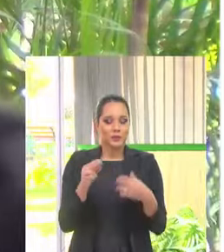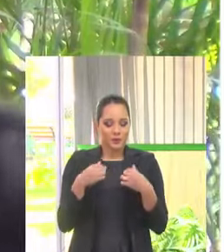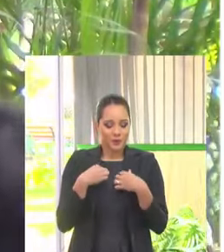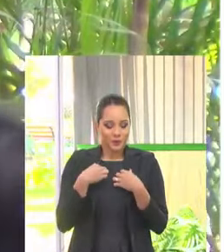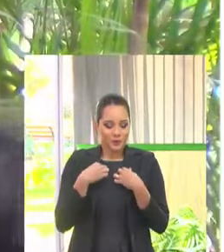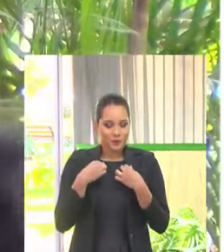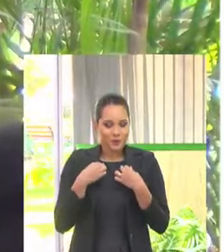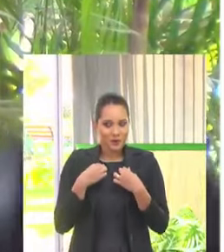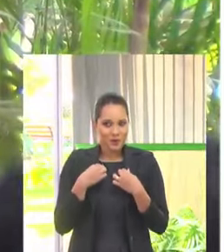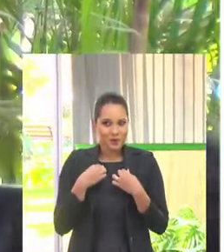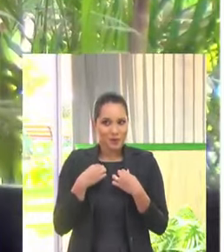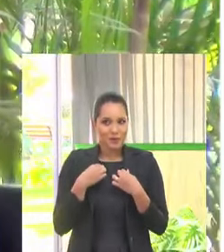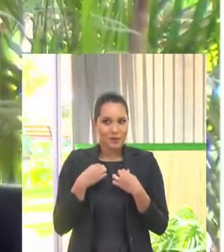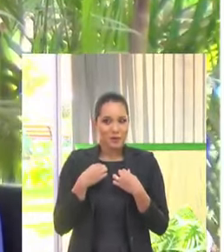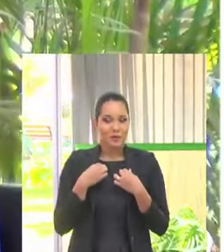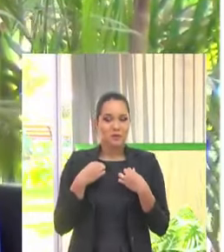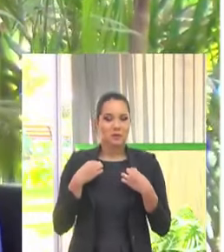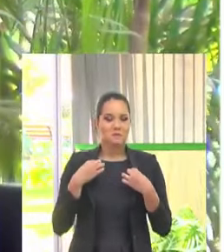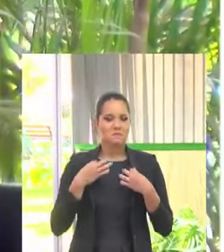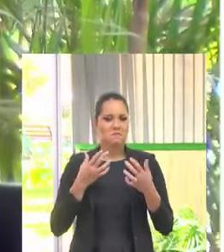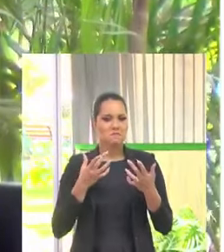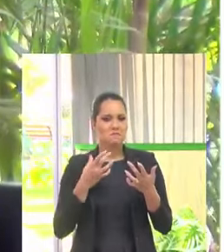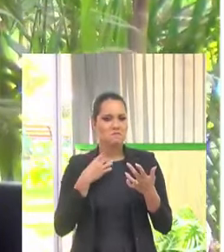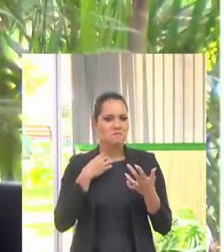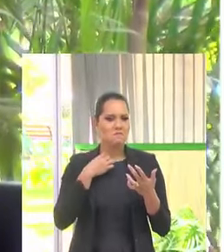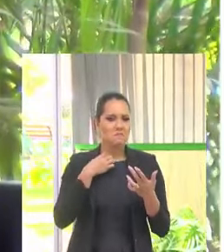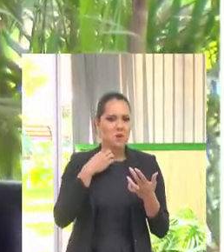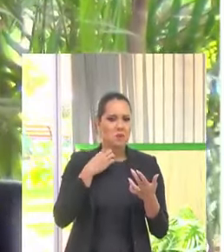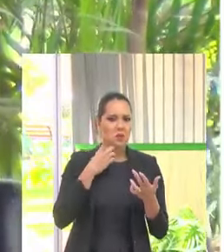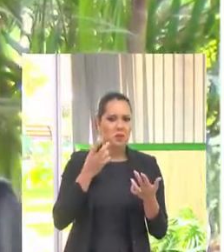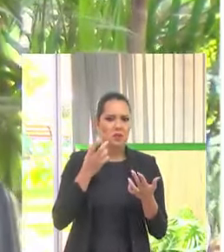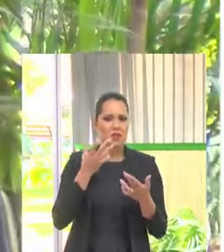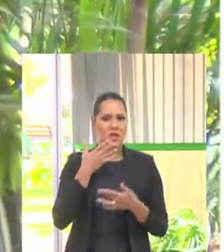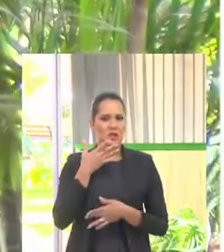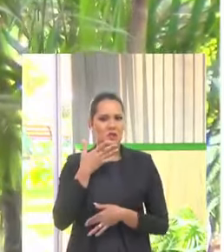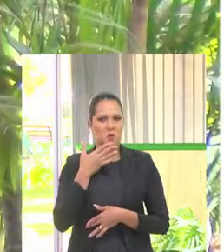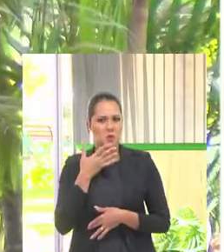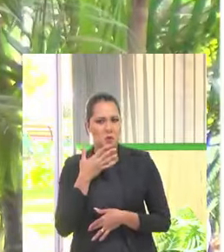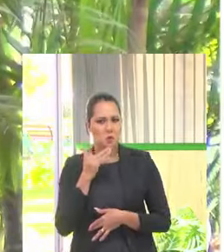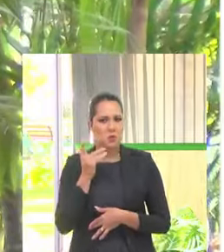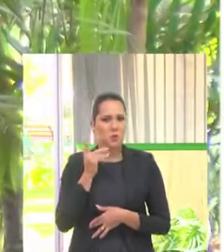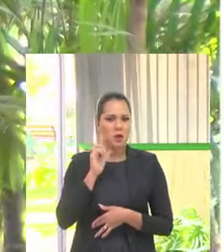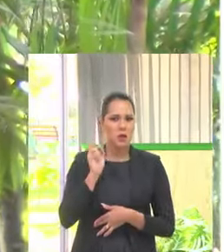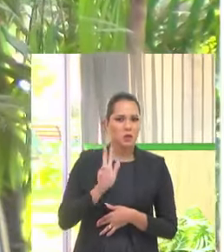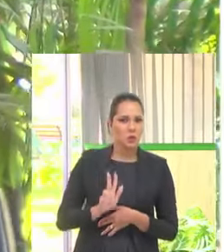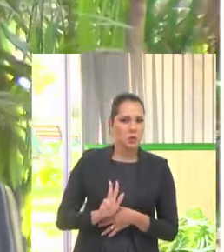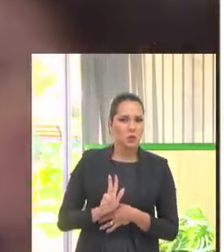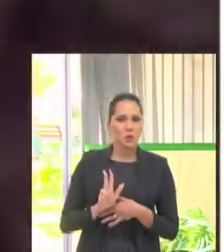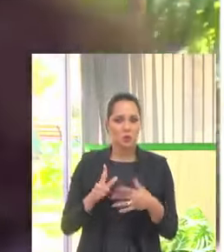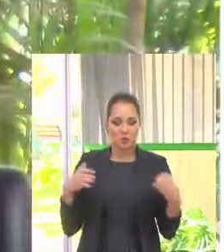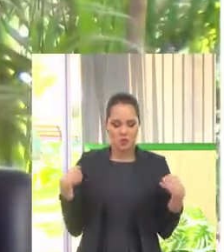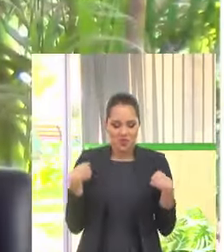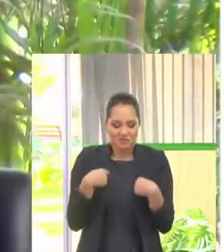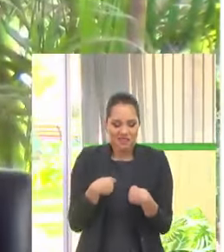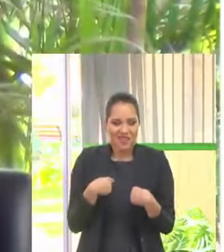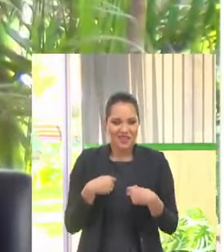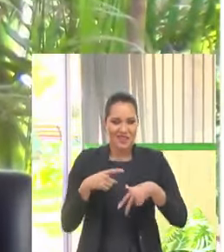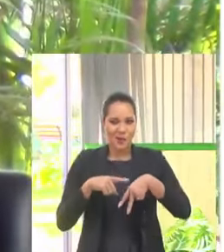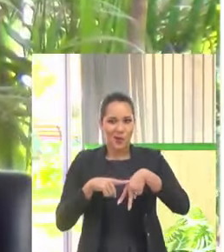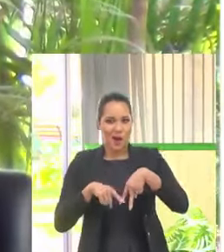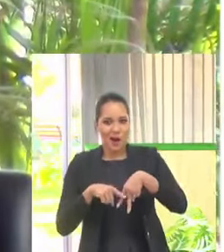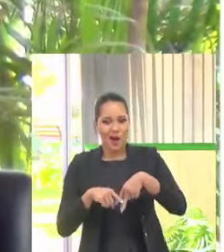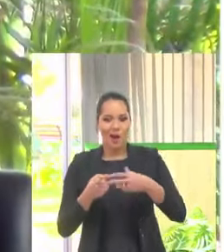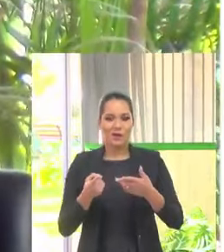blue shirt. No, a blue, I don't know, suit and trousers and a pink blouse and a